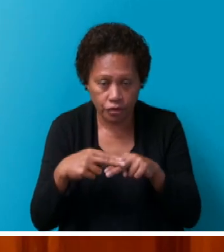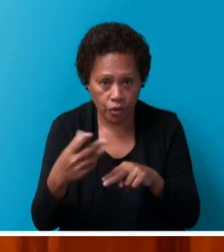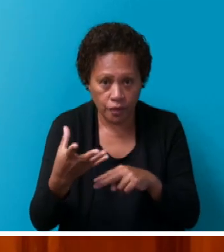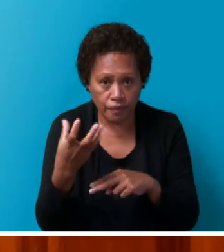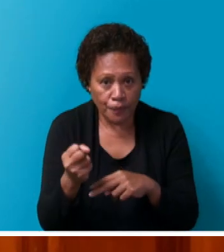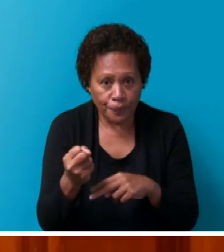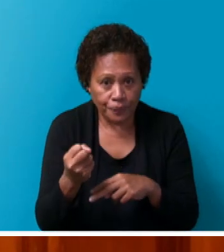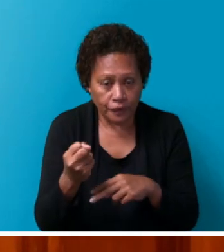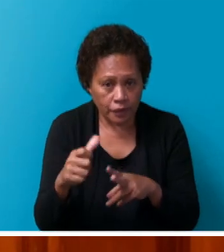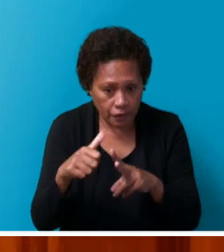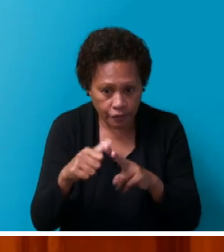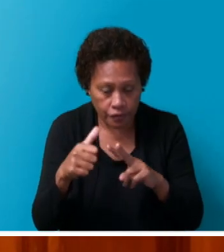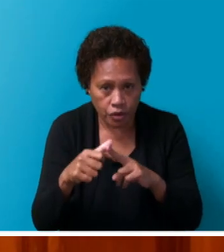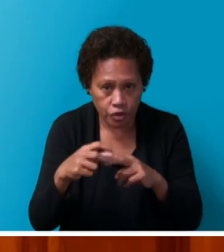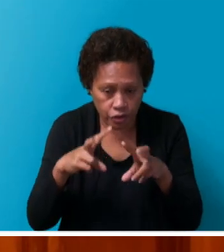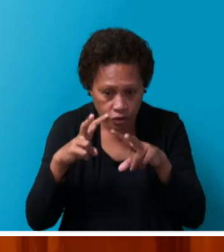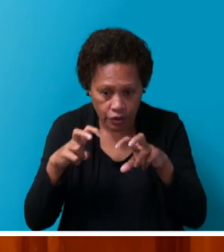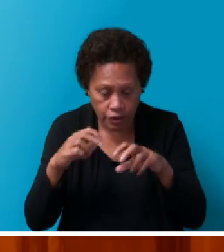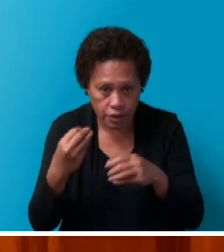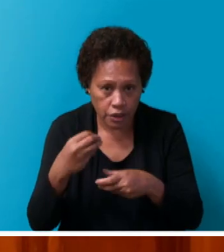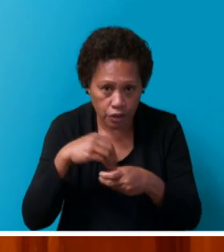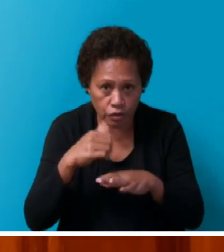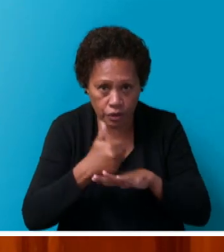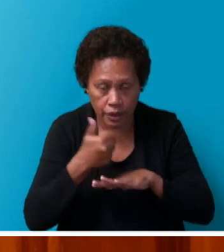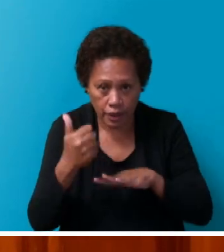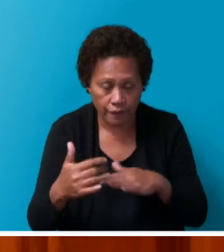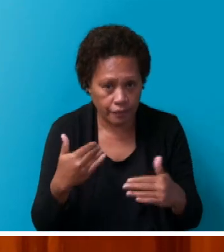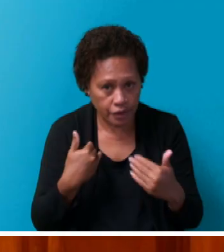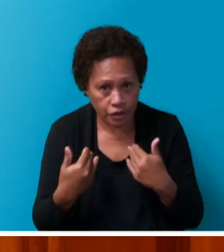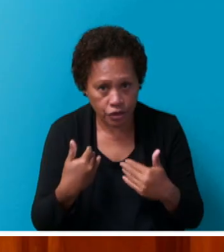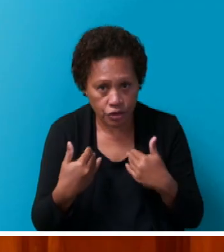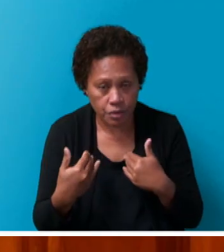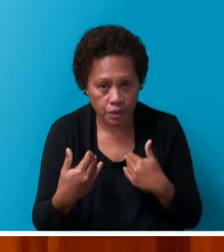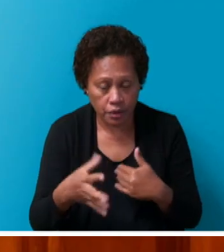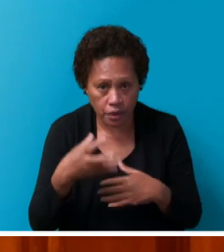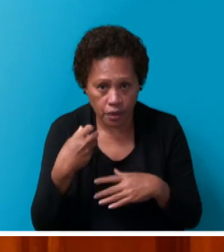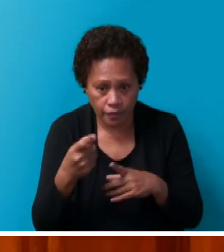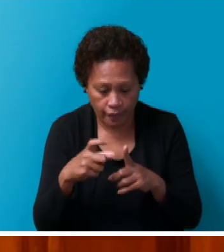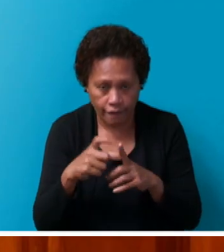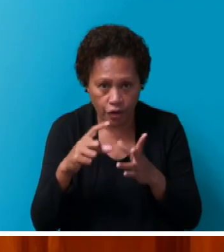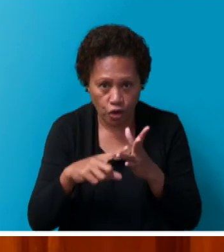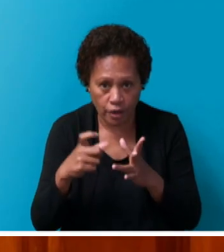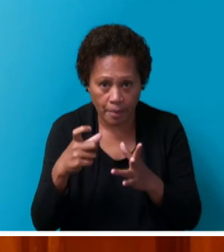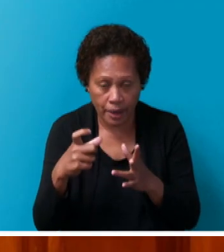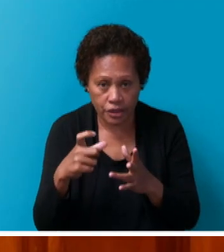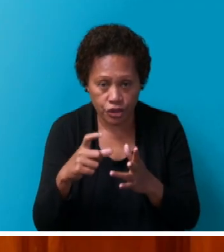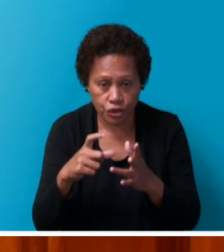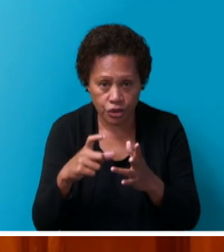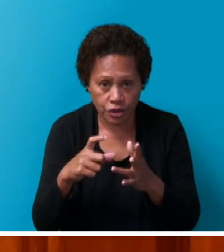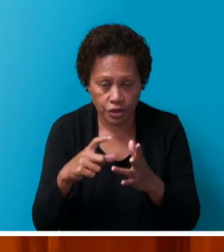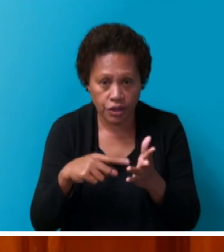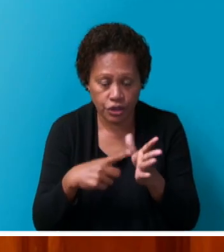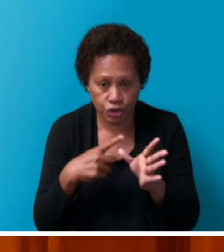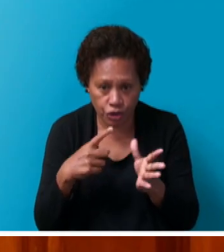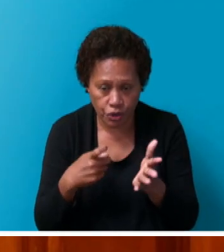with Fijian institutions, including government, the USP. There'll be 2 documentary films focusing on local stewardship in Kandavu